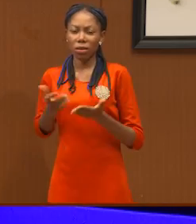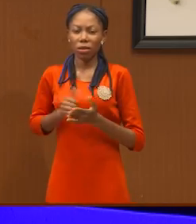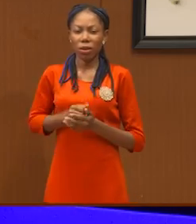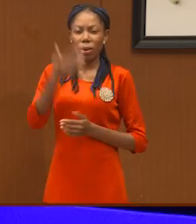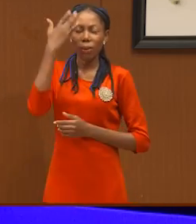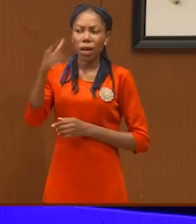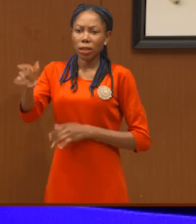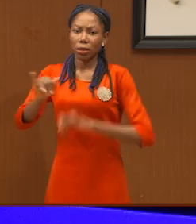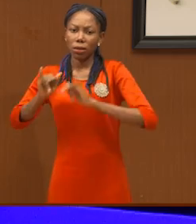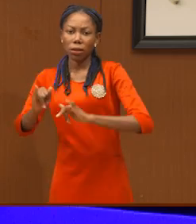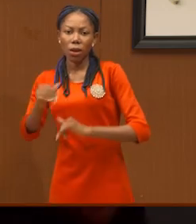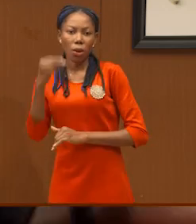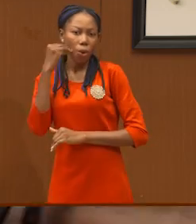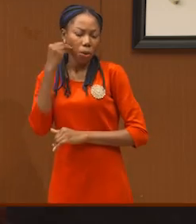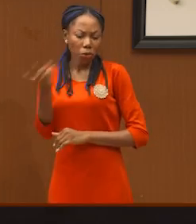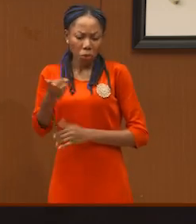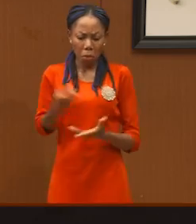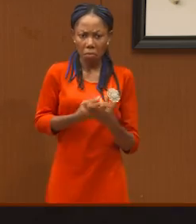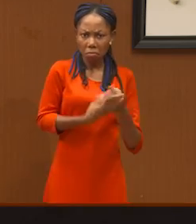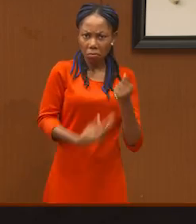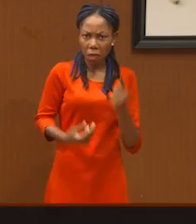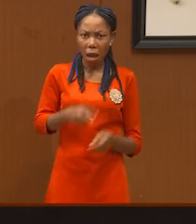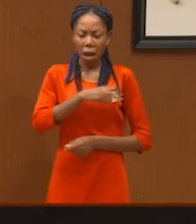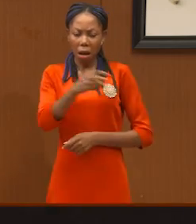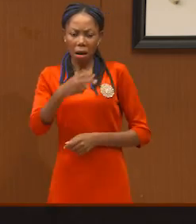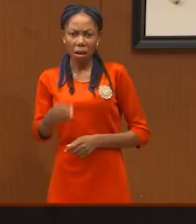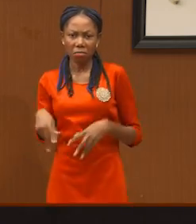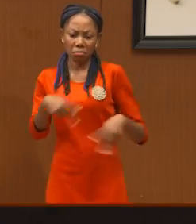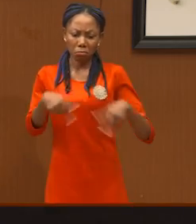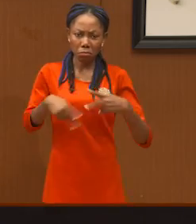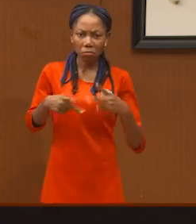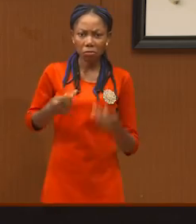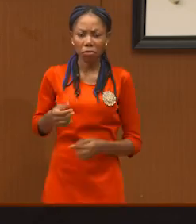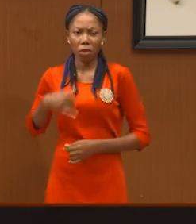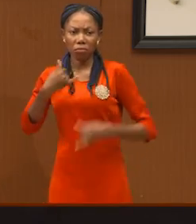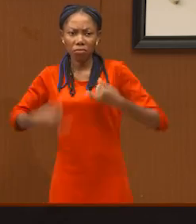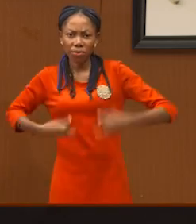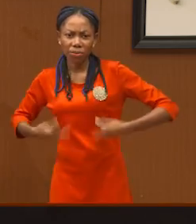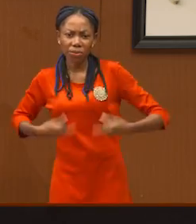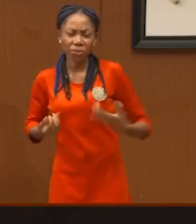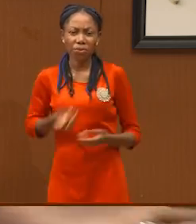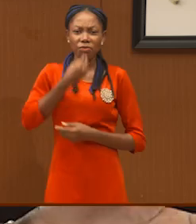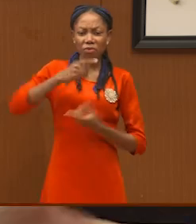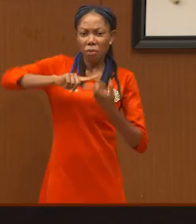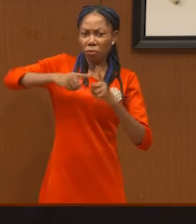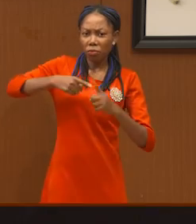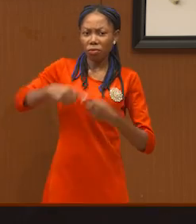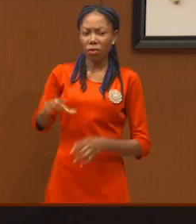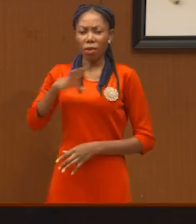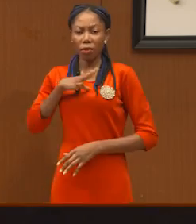stay out, we go out, we do everything together. We hardly even know that he's my landlord, and you hardly know I'm his tenant. And that's the